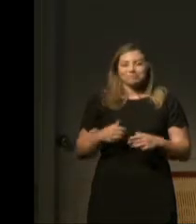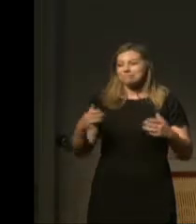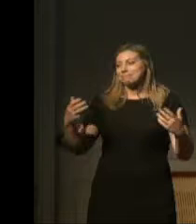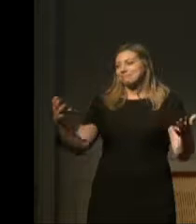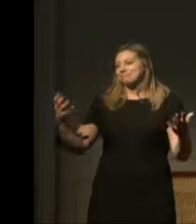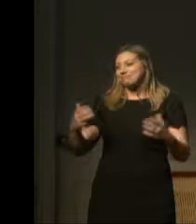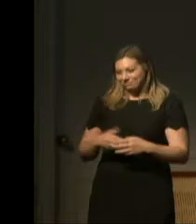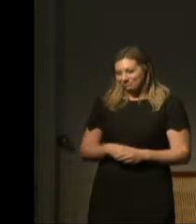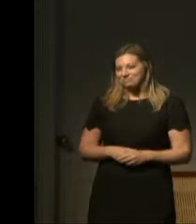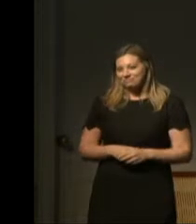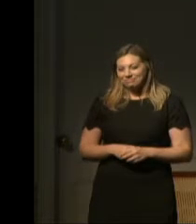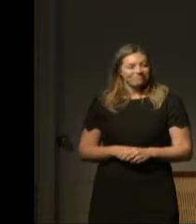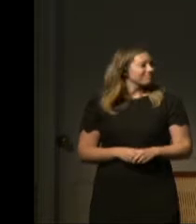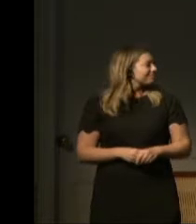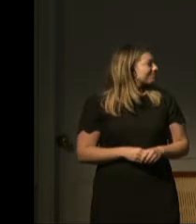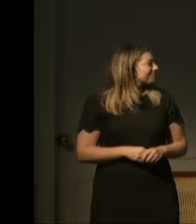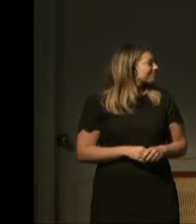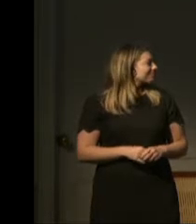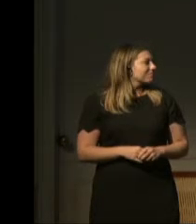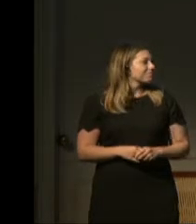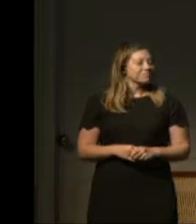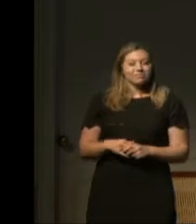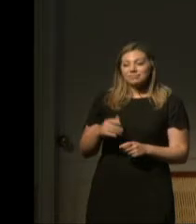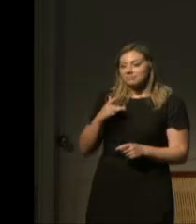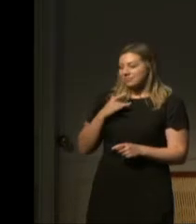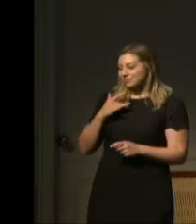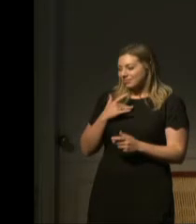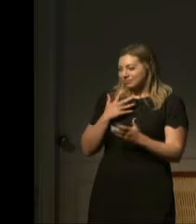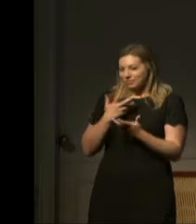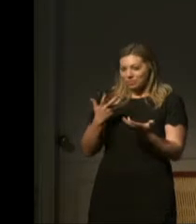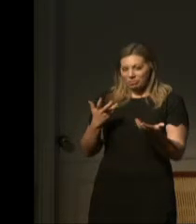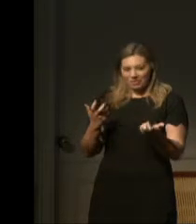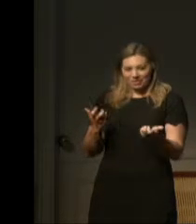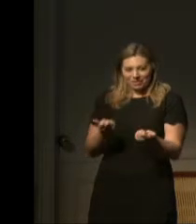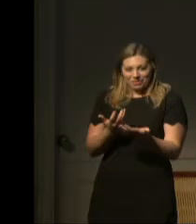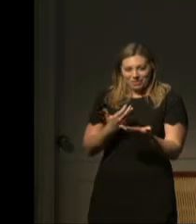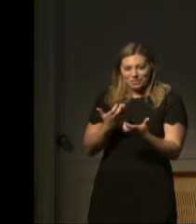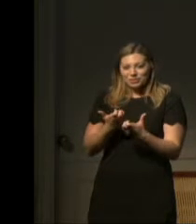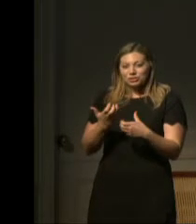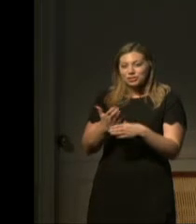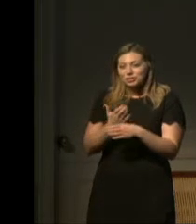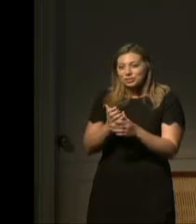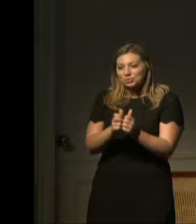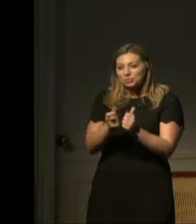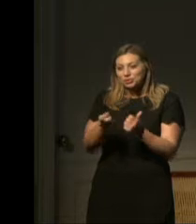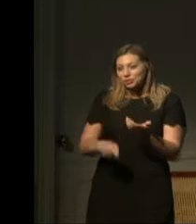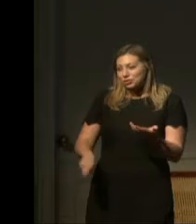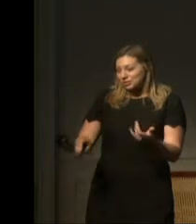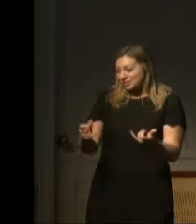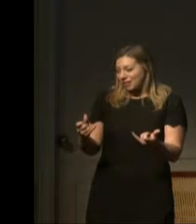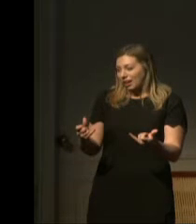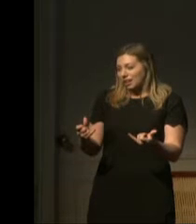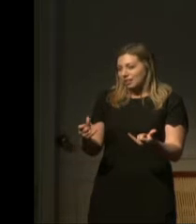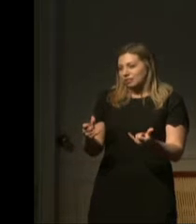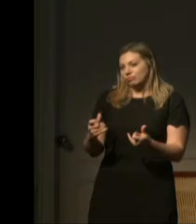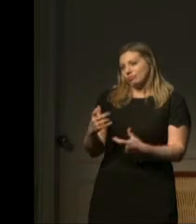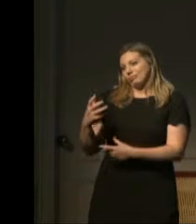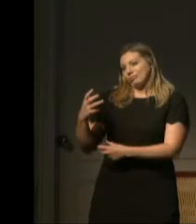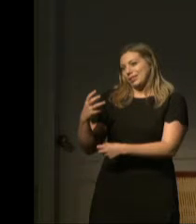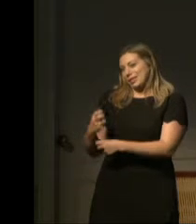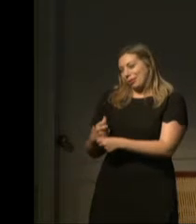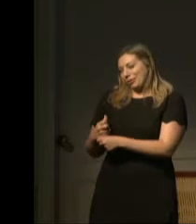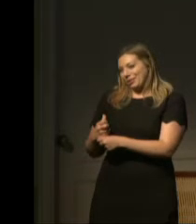There we go. I feel like so much of what I want to share with you today is in summary